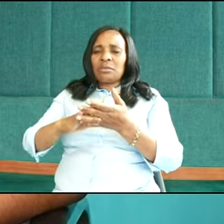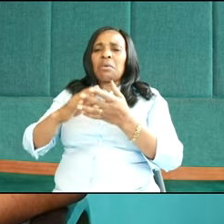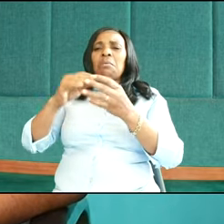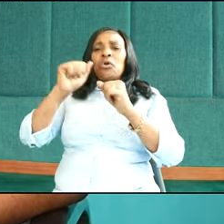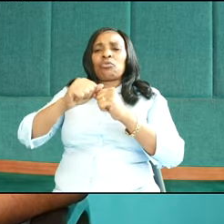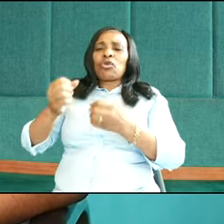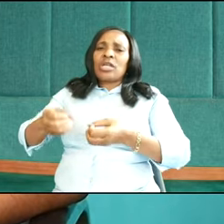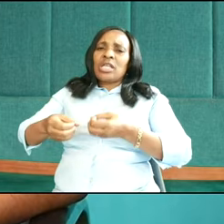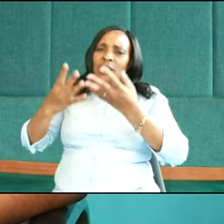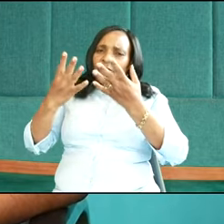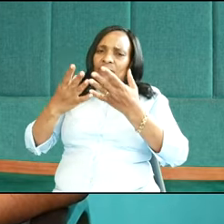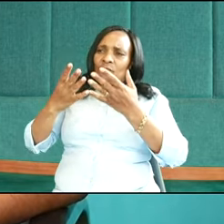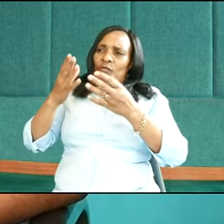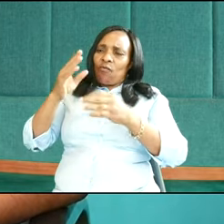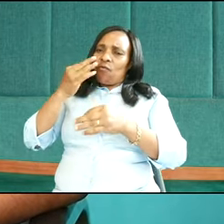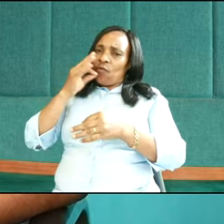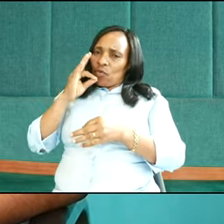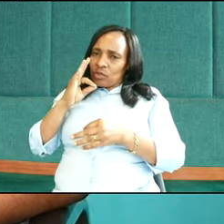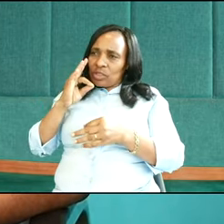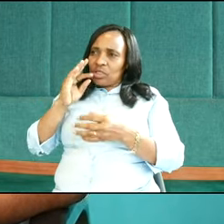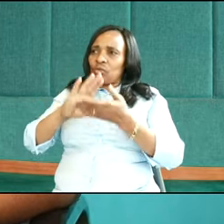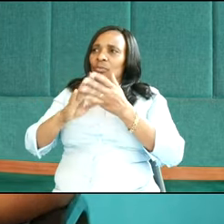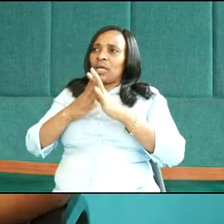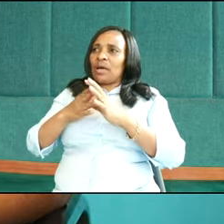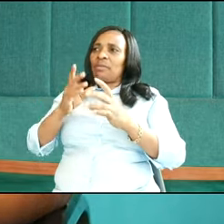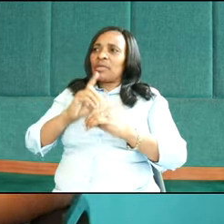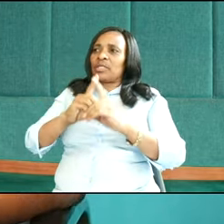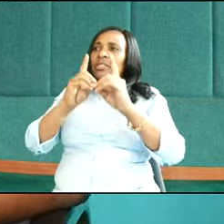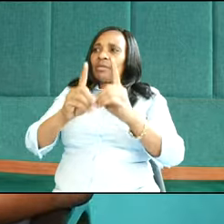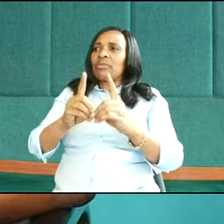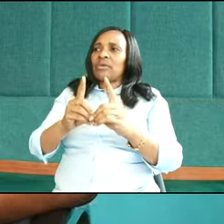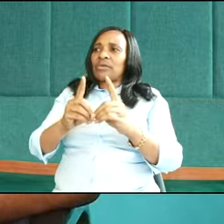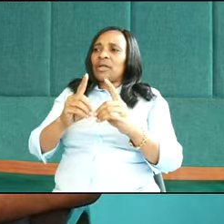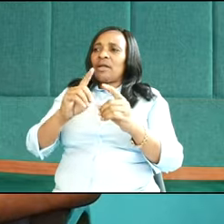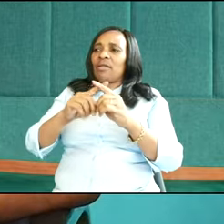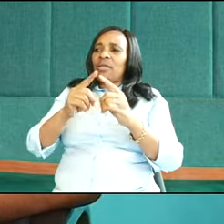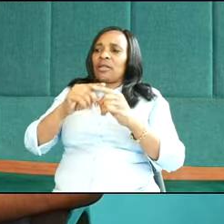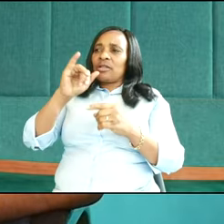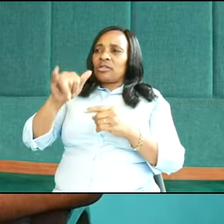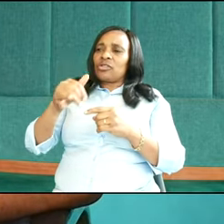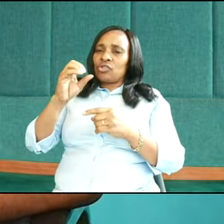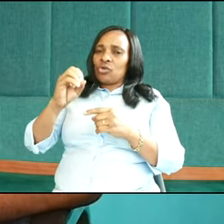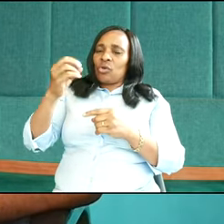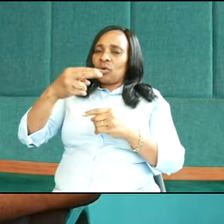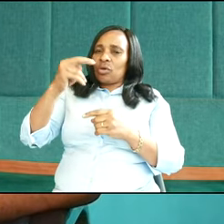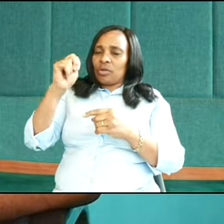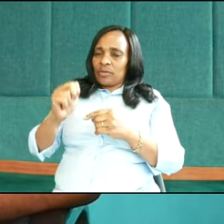fruit, showing yourselves to be my disciples. Mm-hmm. John, do you want to read the next?